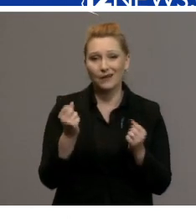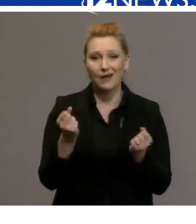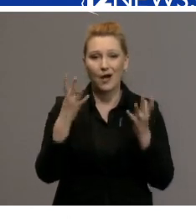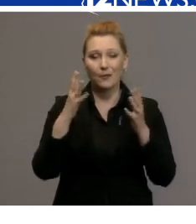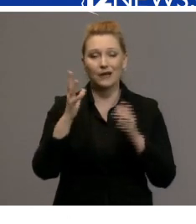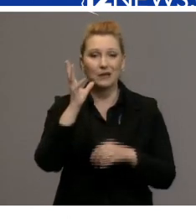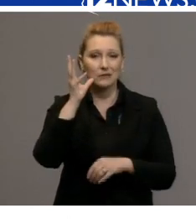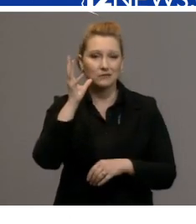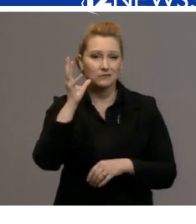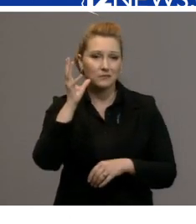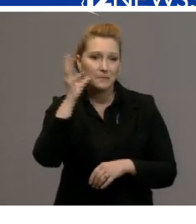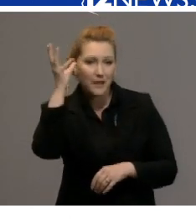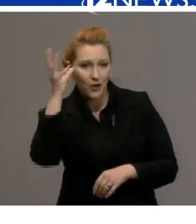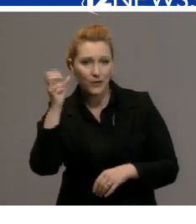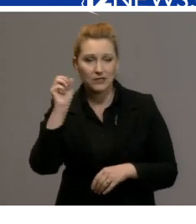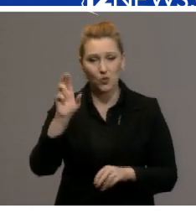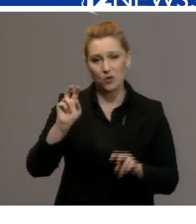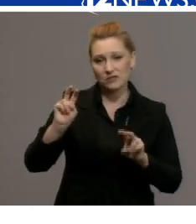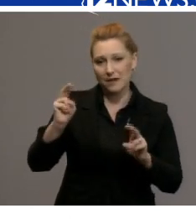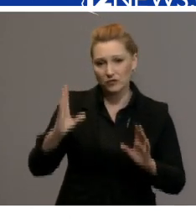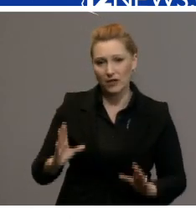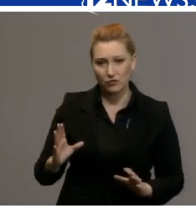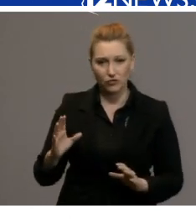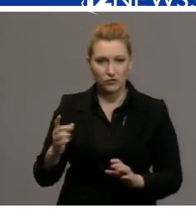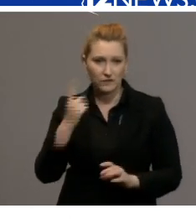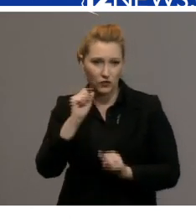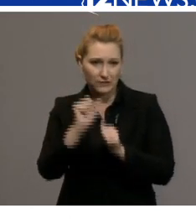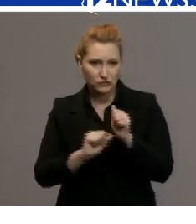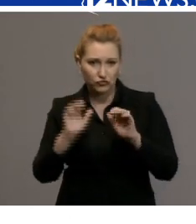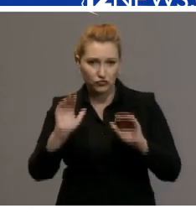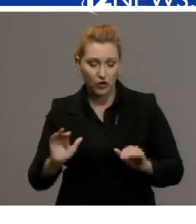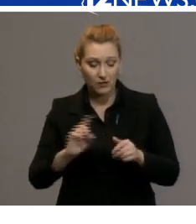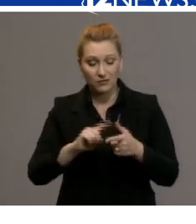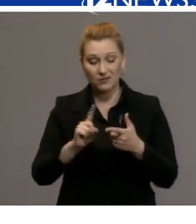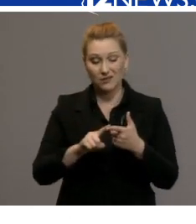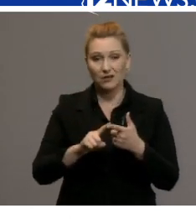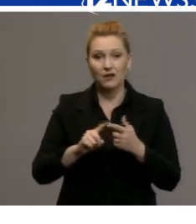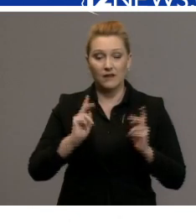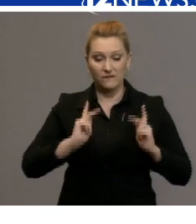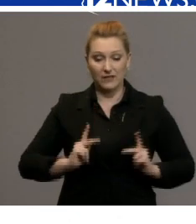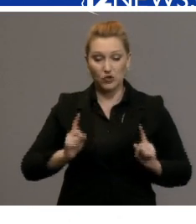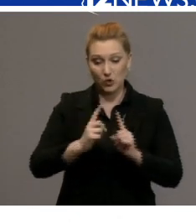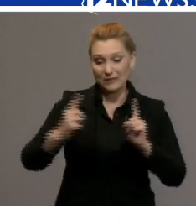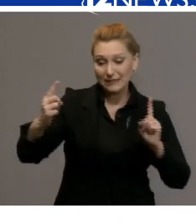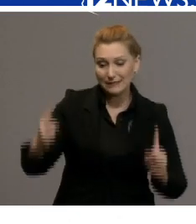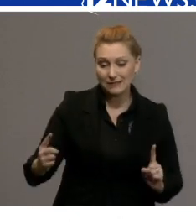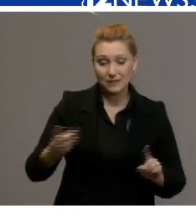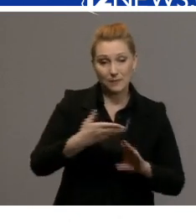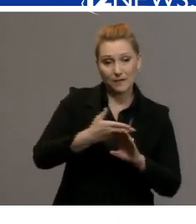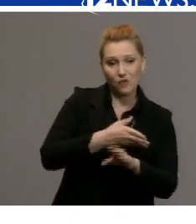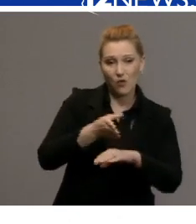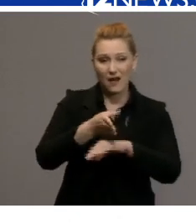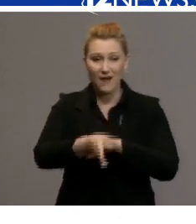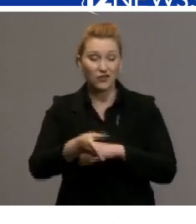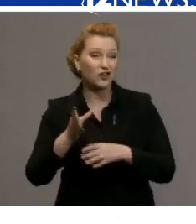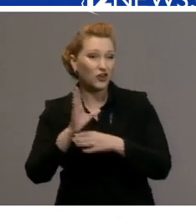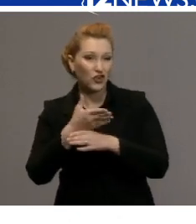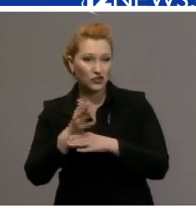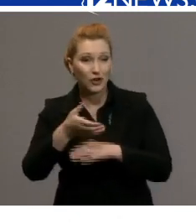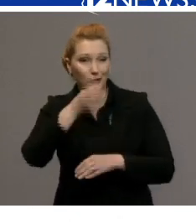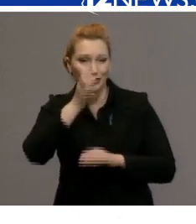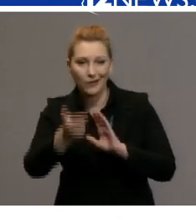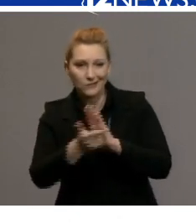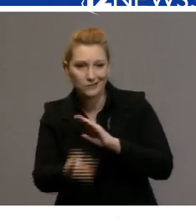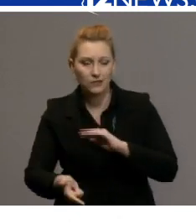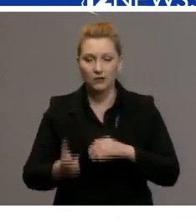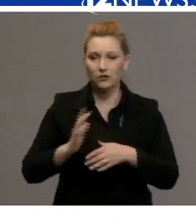bring, physically distancing before and after the game, not sharing drinks, snacks after the sports. If